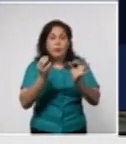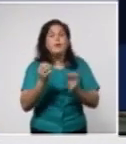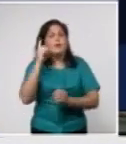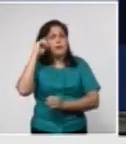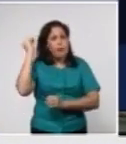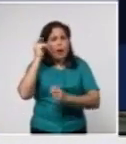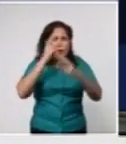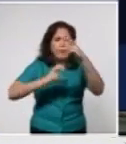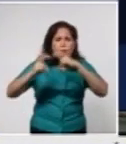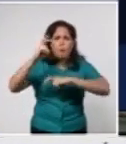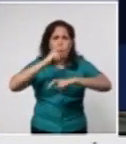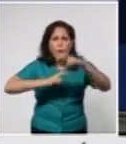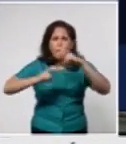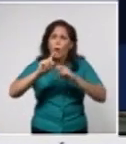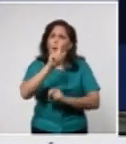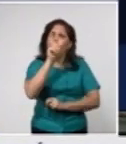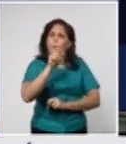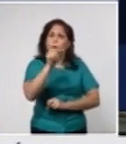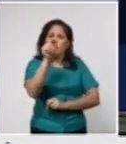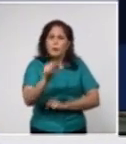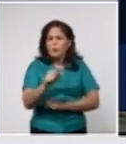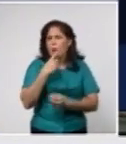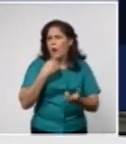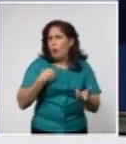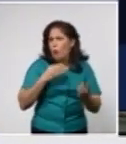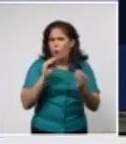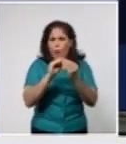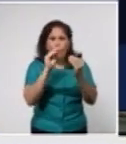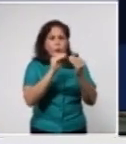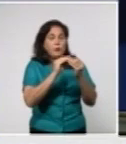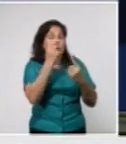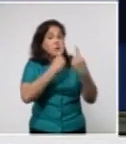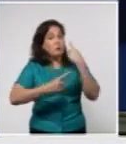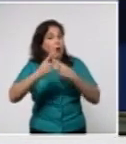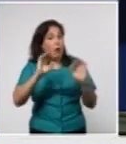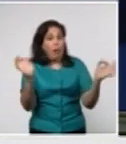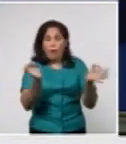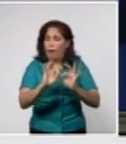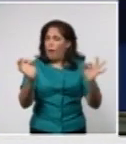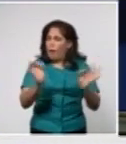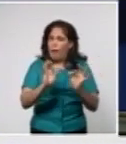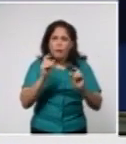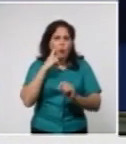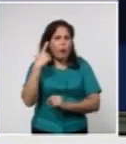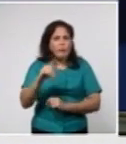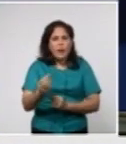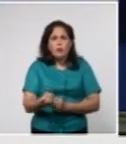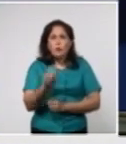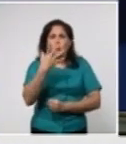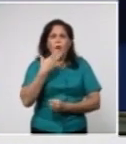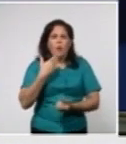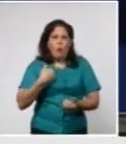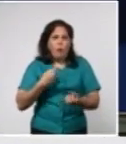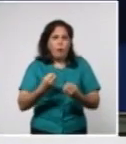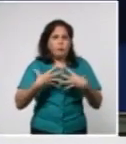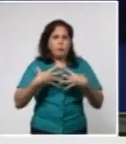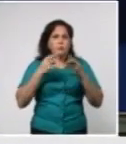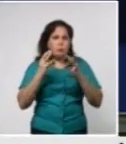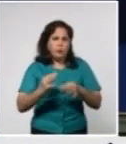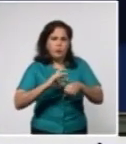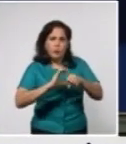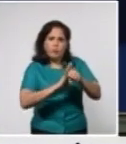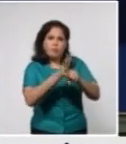of infection. In the cumulative total in the Cuban pandemic, 90 of the diagnosed cases, their source of the infection has